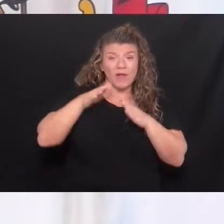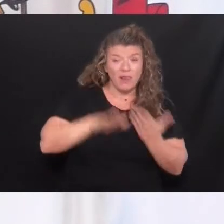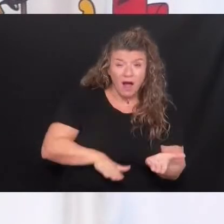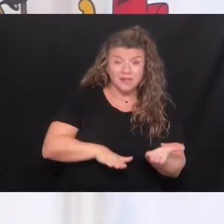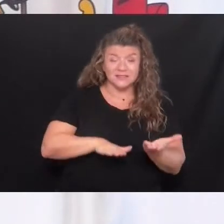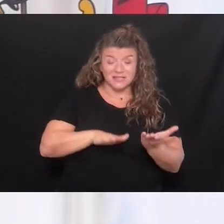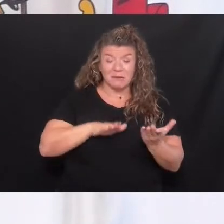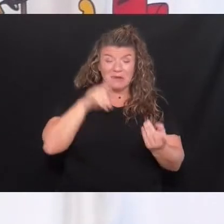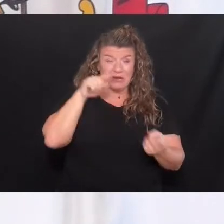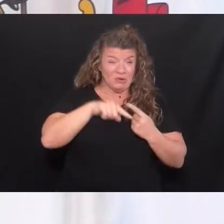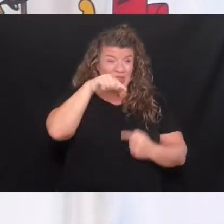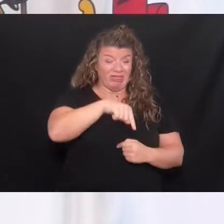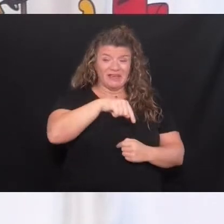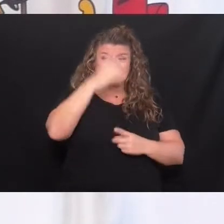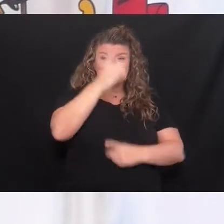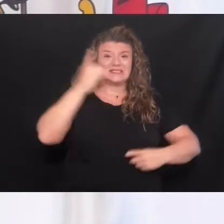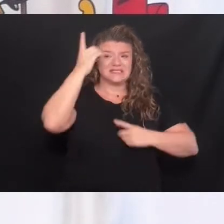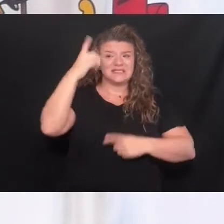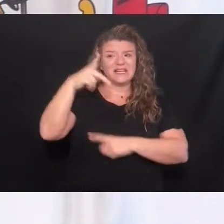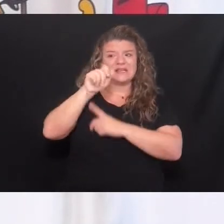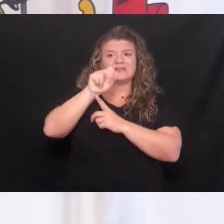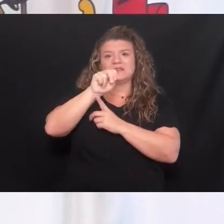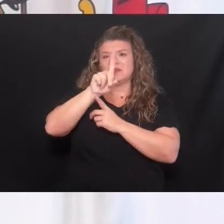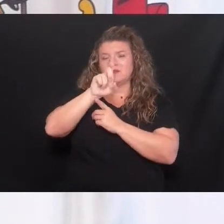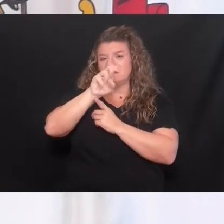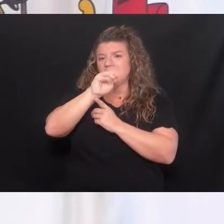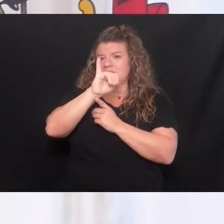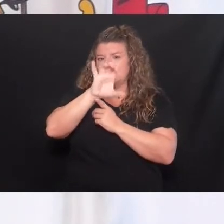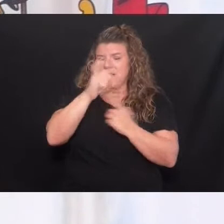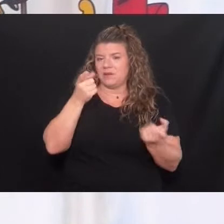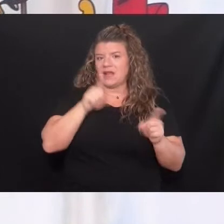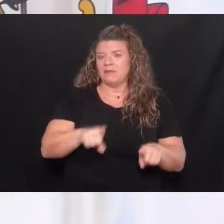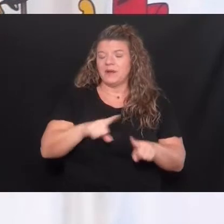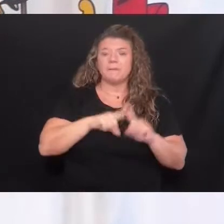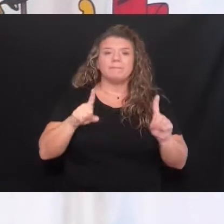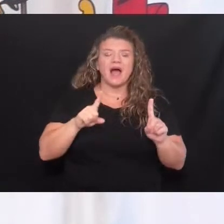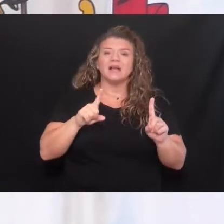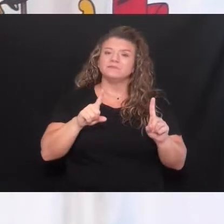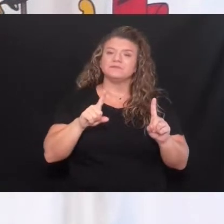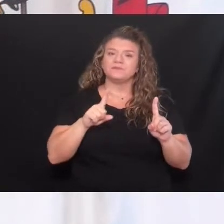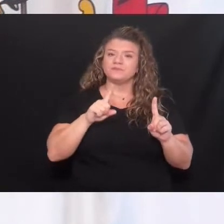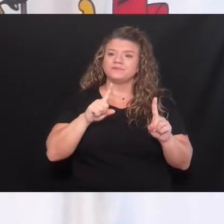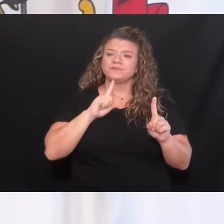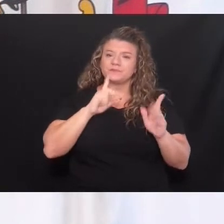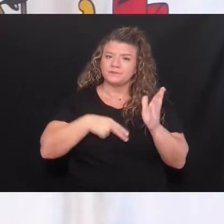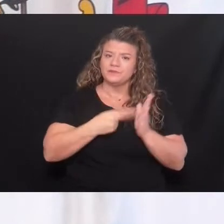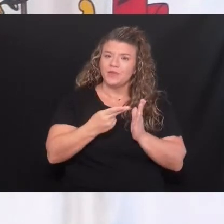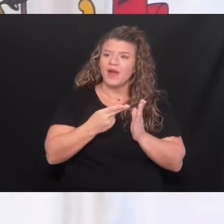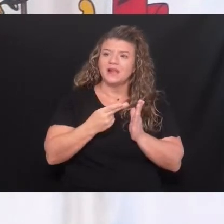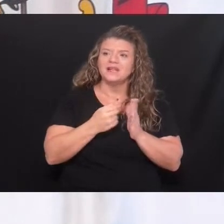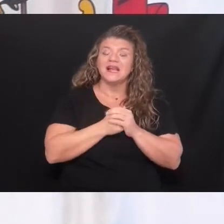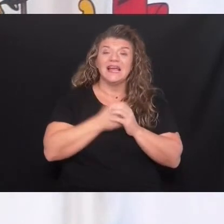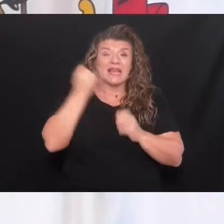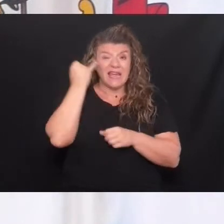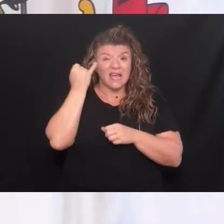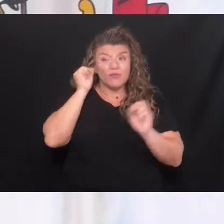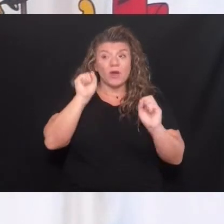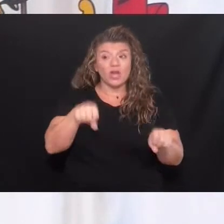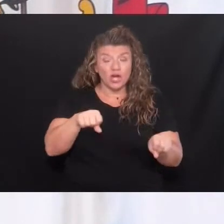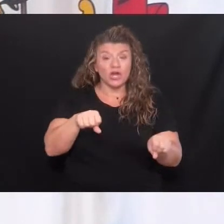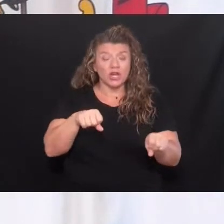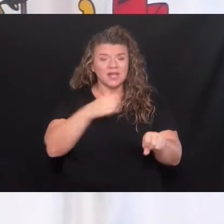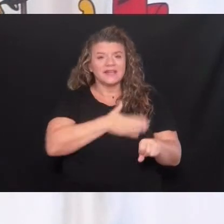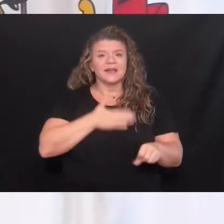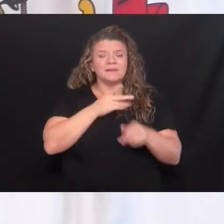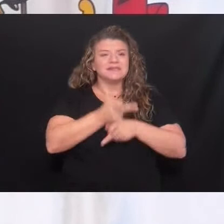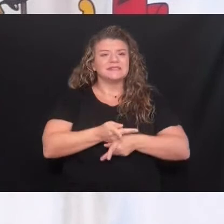dreaded pandemic and everything that we're dealing with. But nevertheless, if we could, just keep